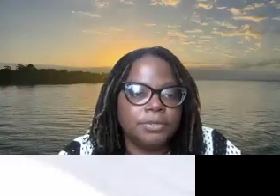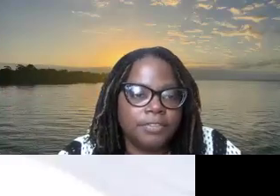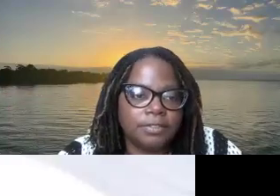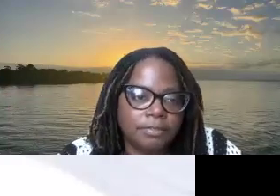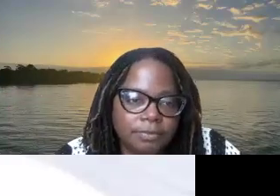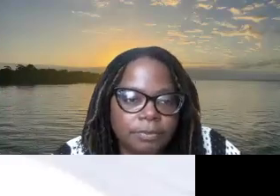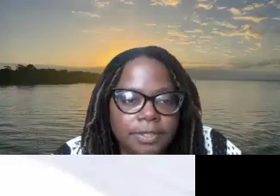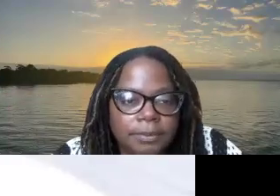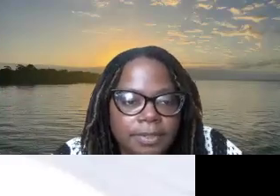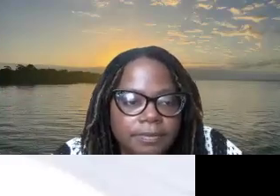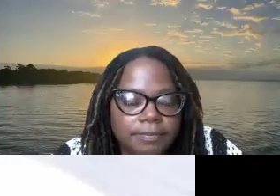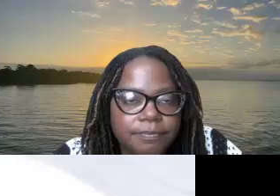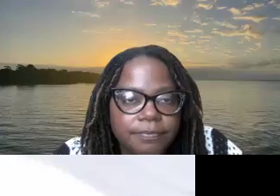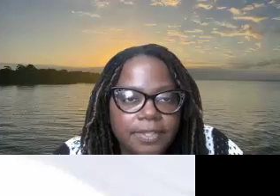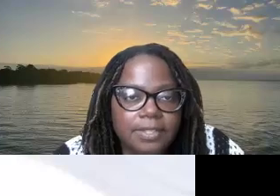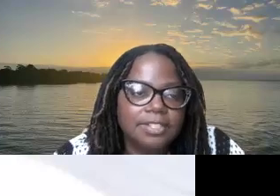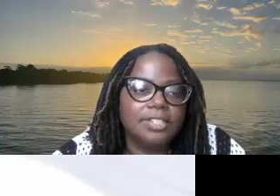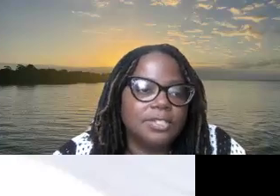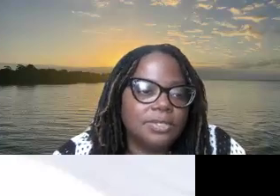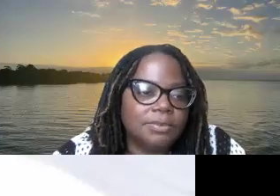can be most effective working with.